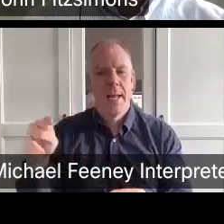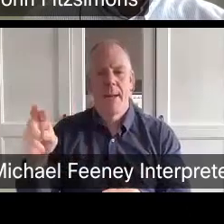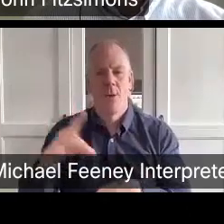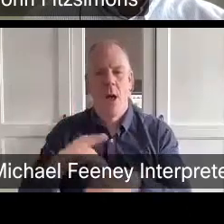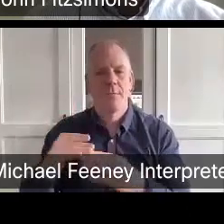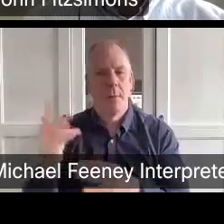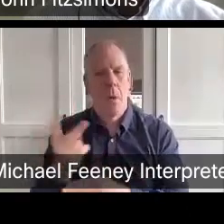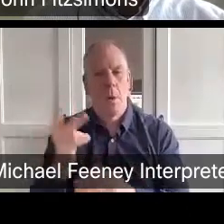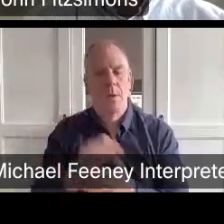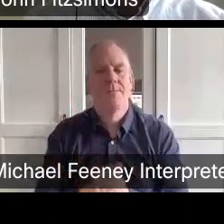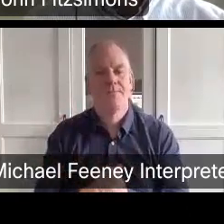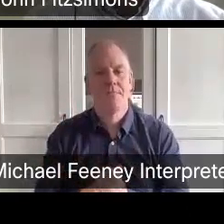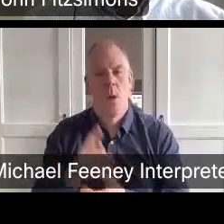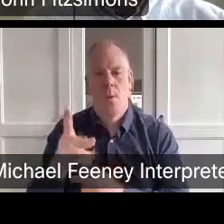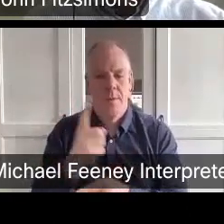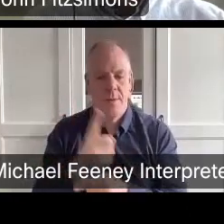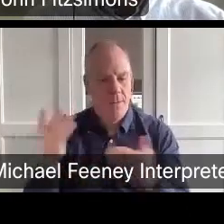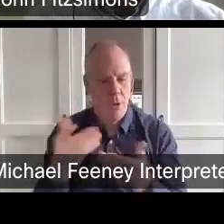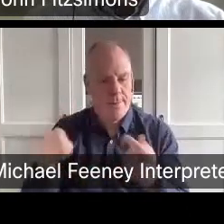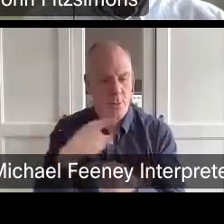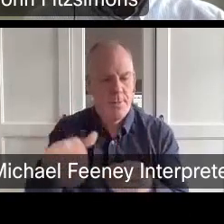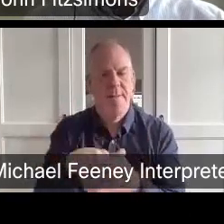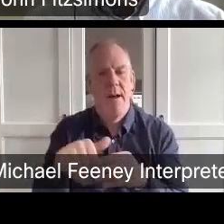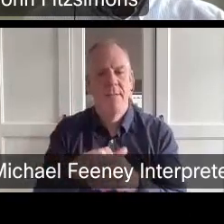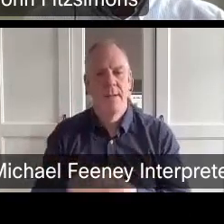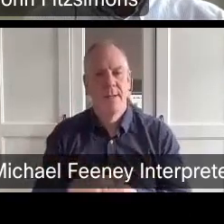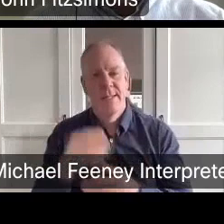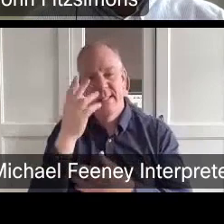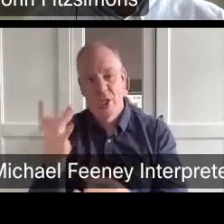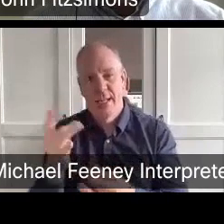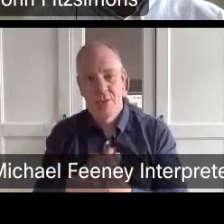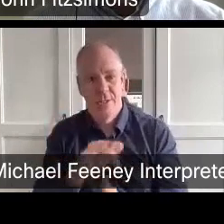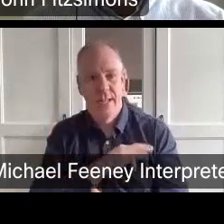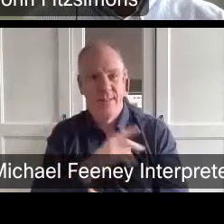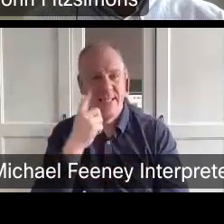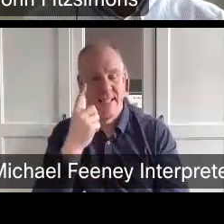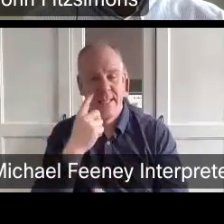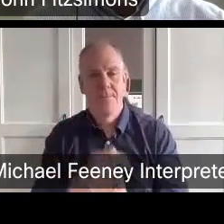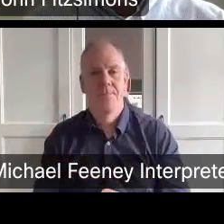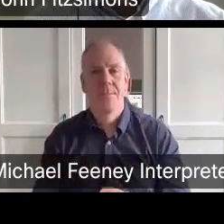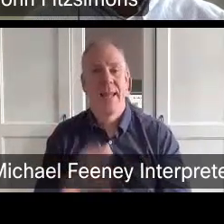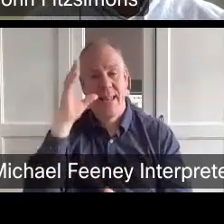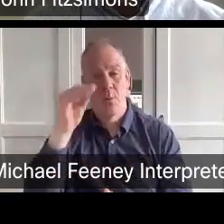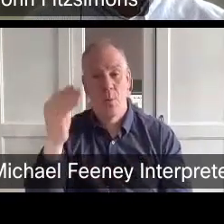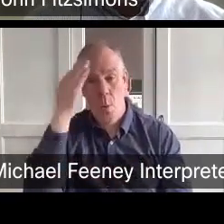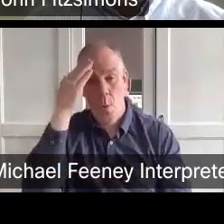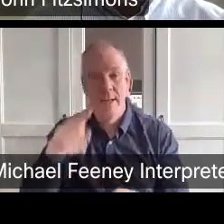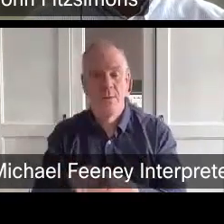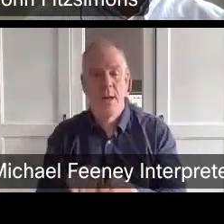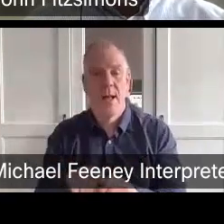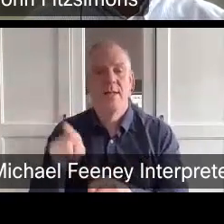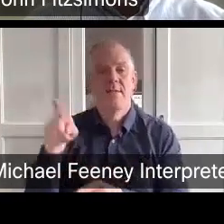That'll be something that I'd encourage people to check out, and just to let people know about our